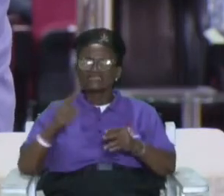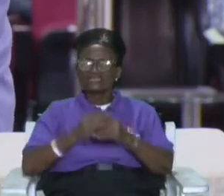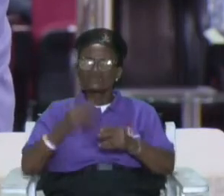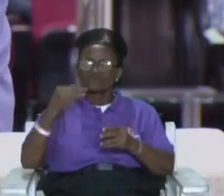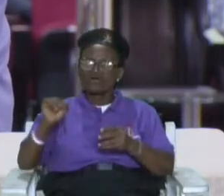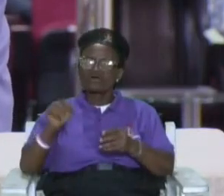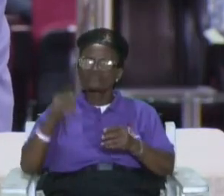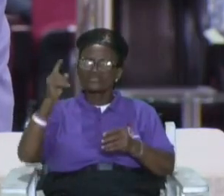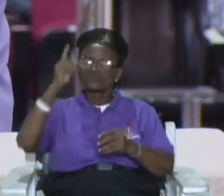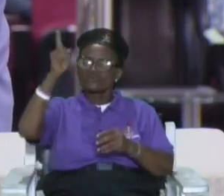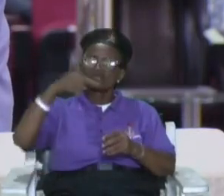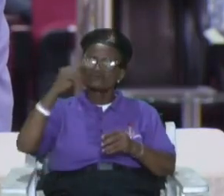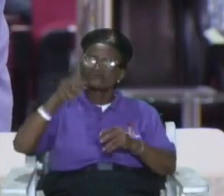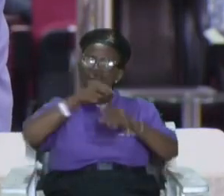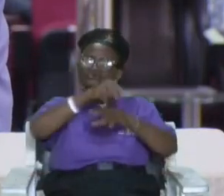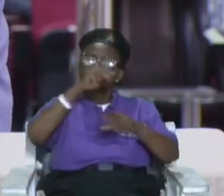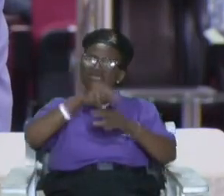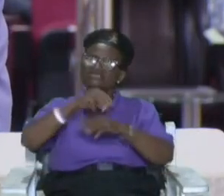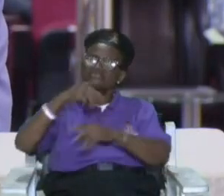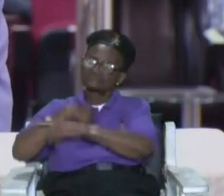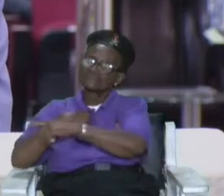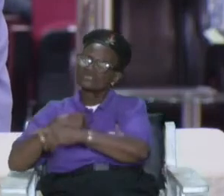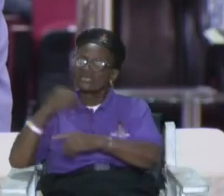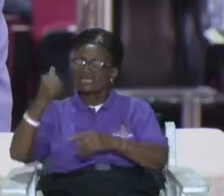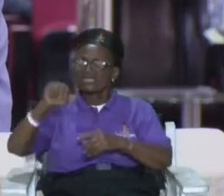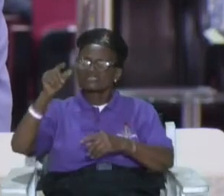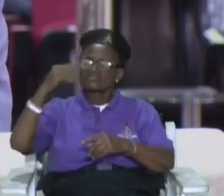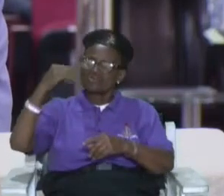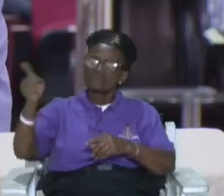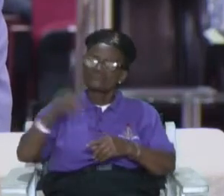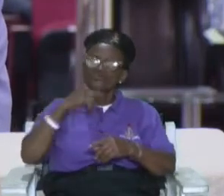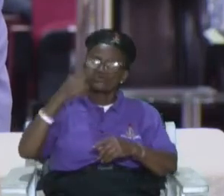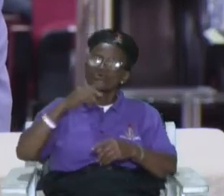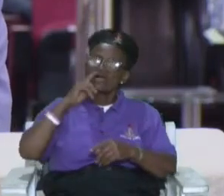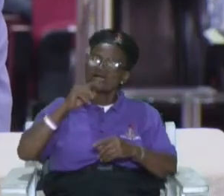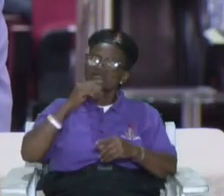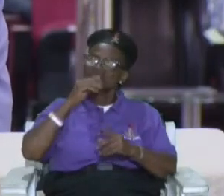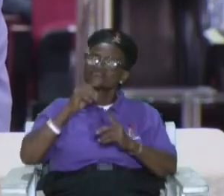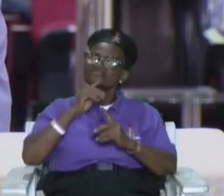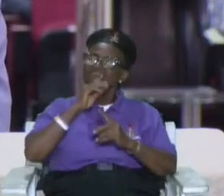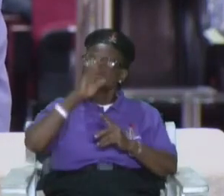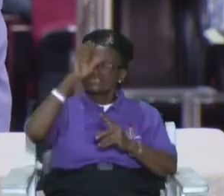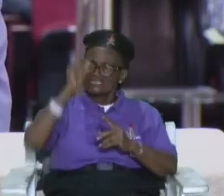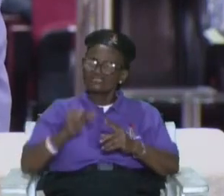all of you who are genuinely connected to me as your daddy,